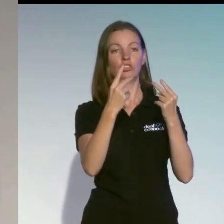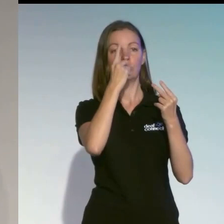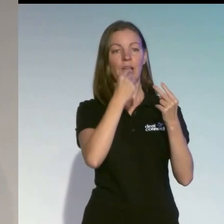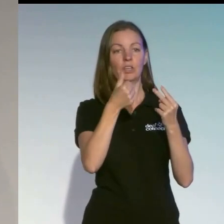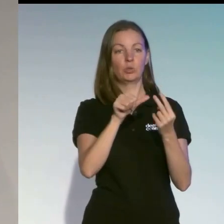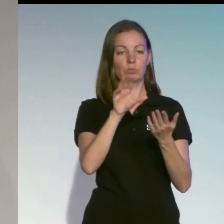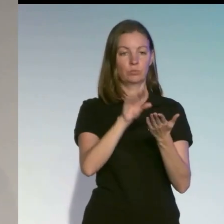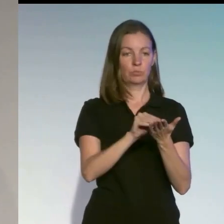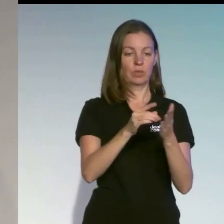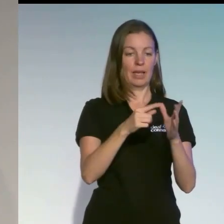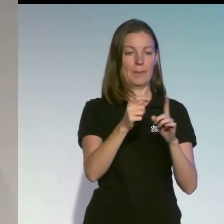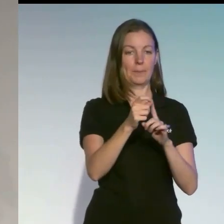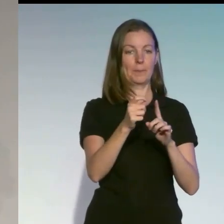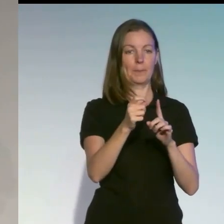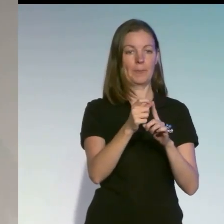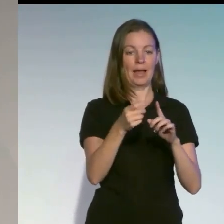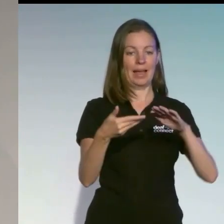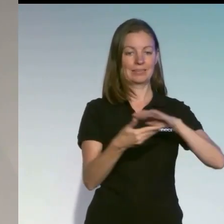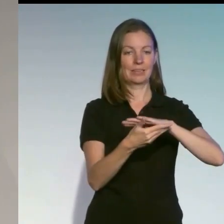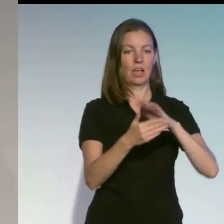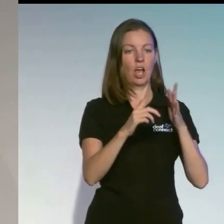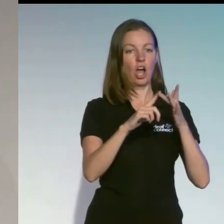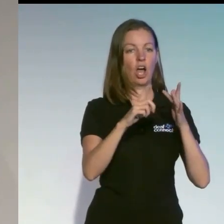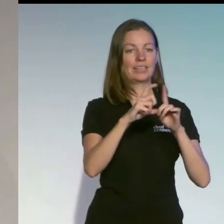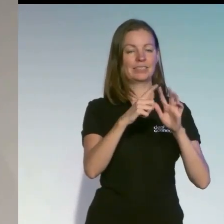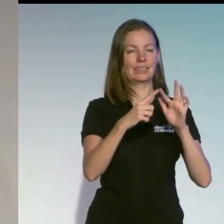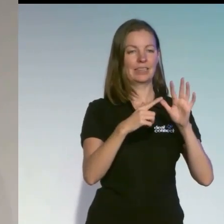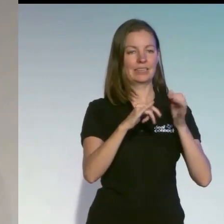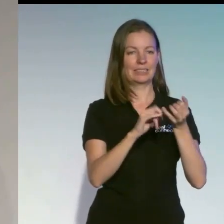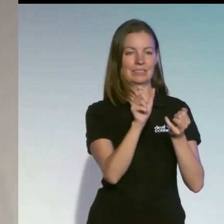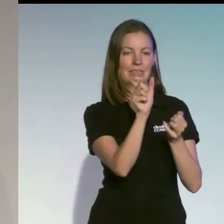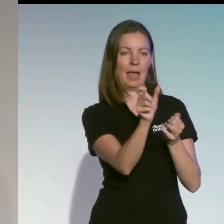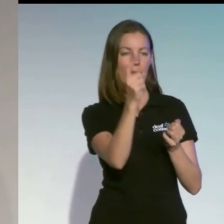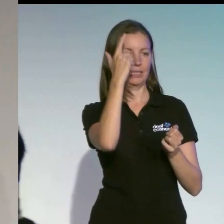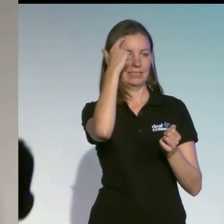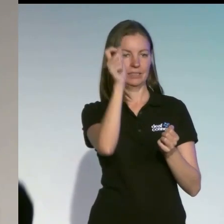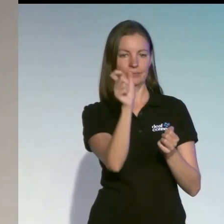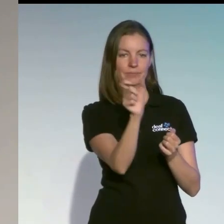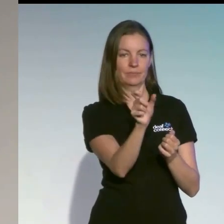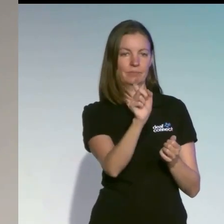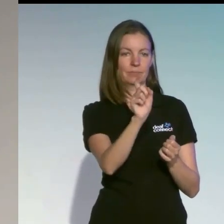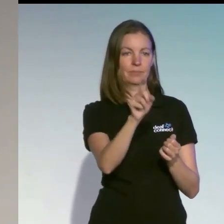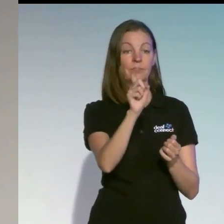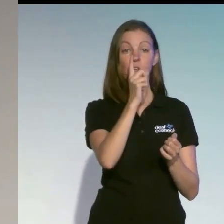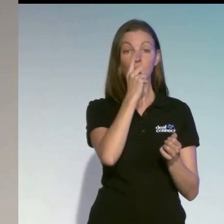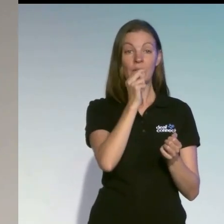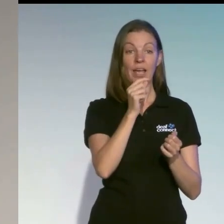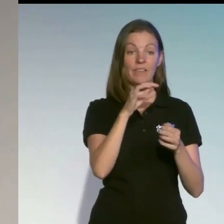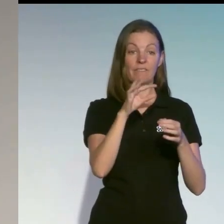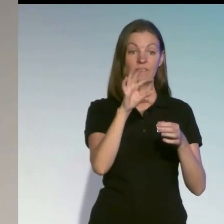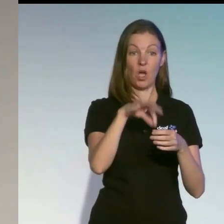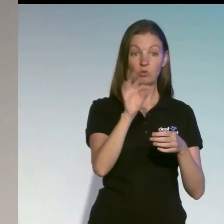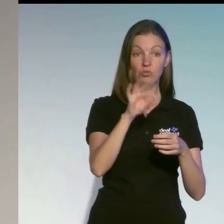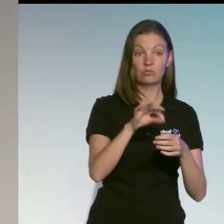found under the Ideas tab, and you can also submit questions which can be upvoted. You can vote for your favourite question to